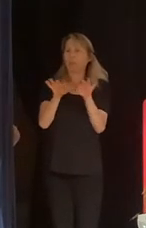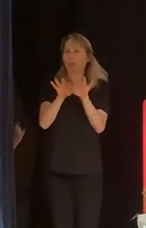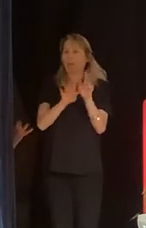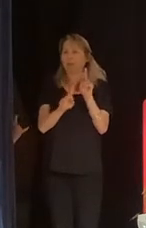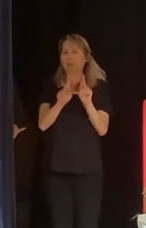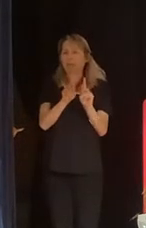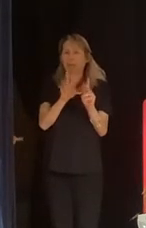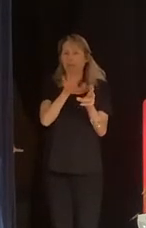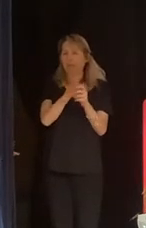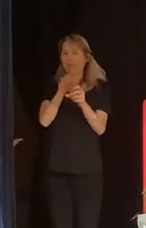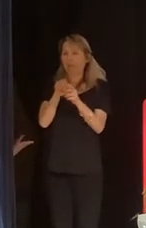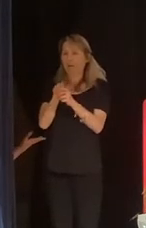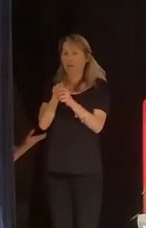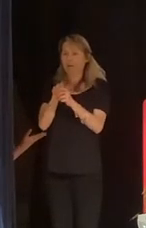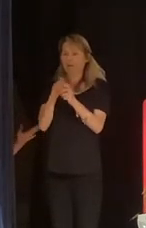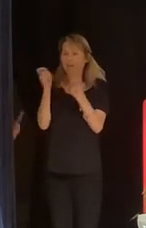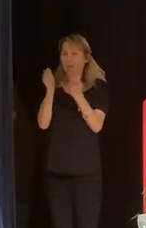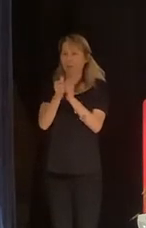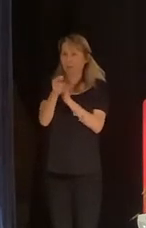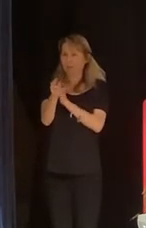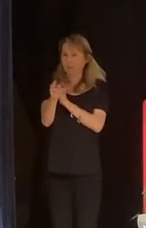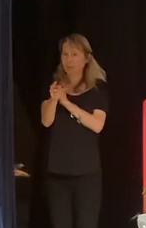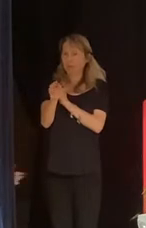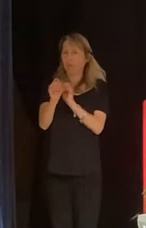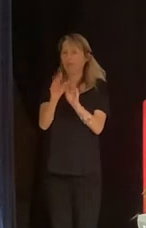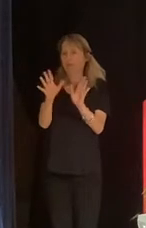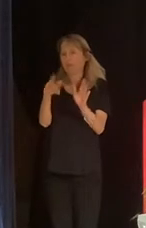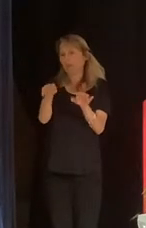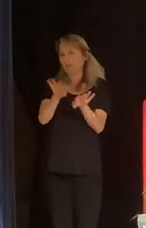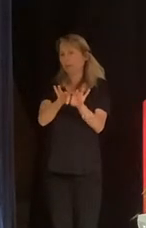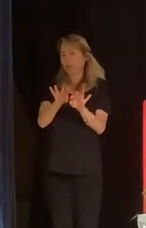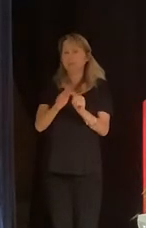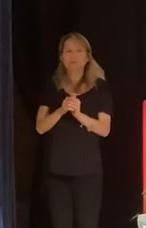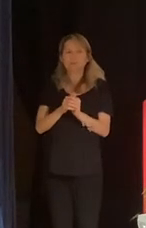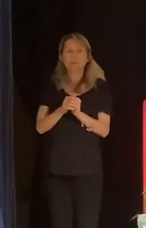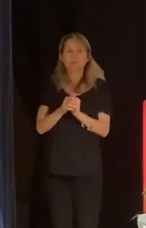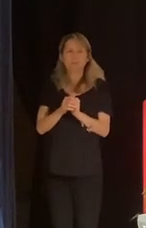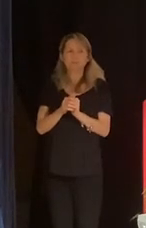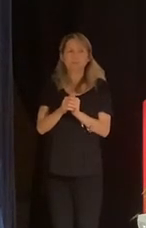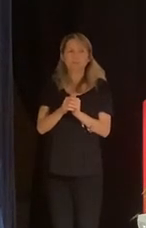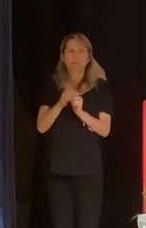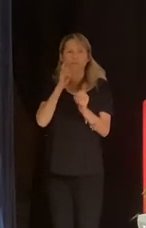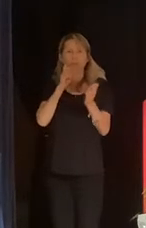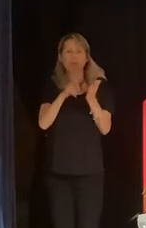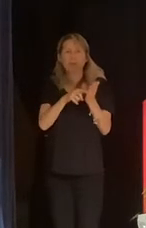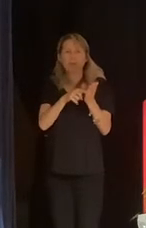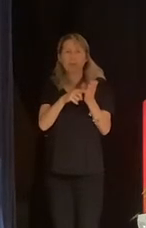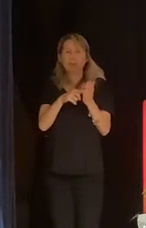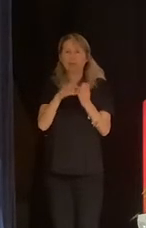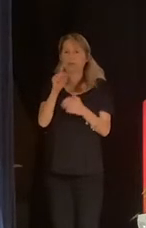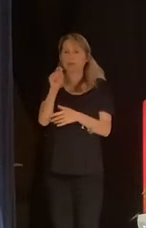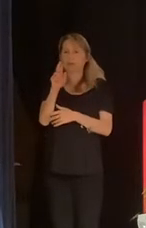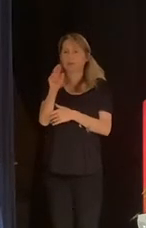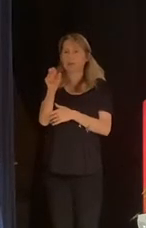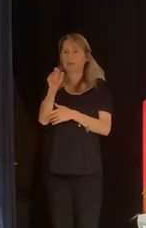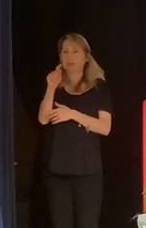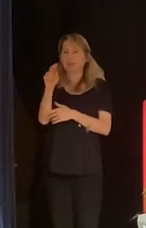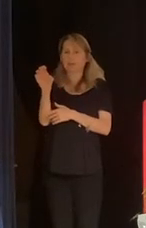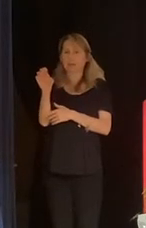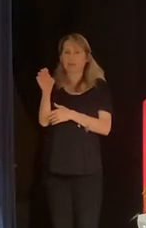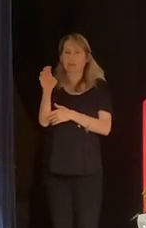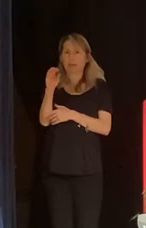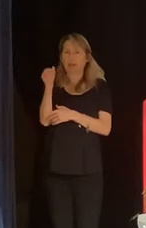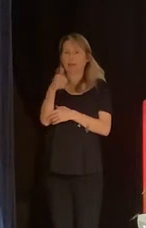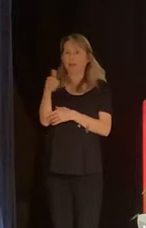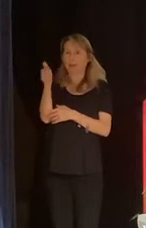of this special occasion. I would like to acknowledge our trustee and chair of the board of the